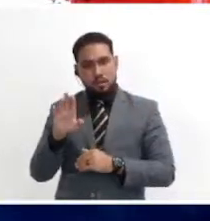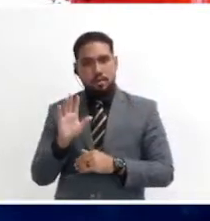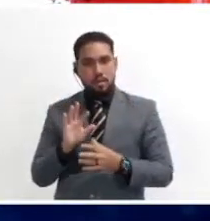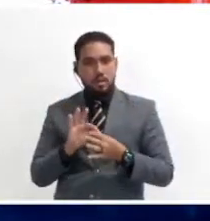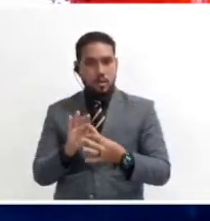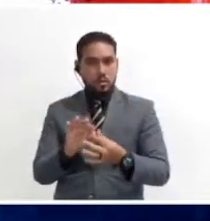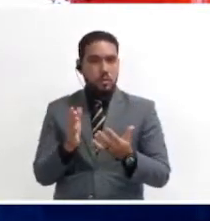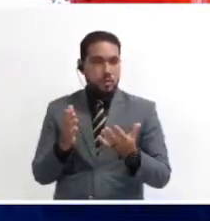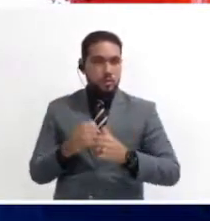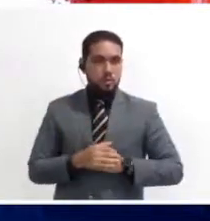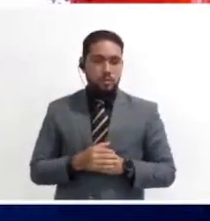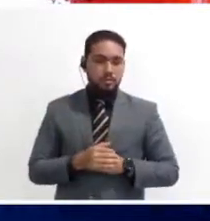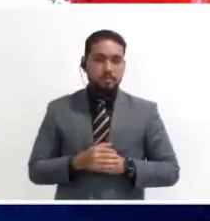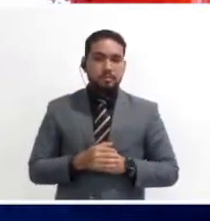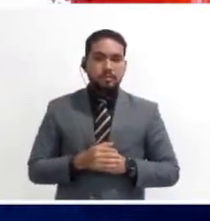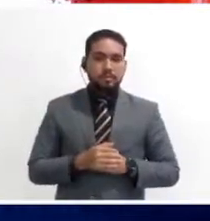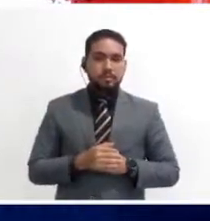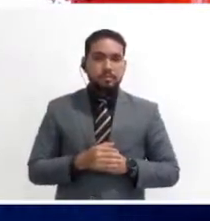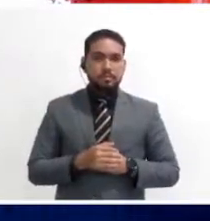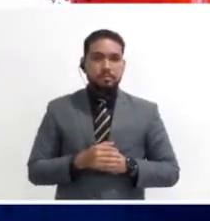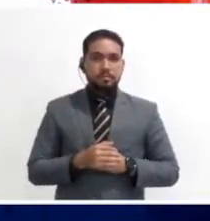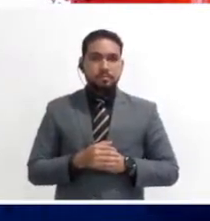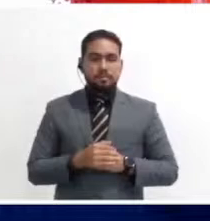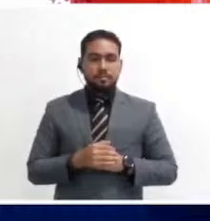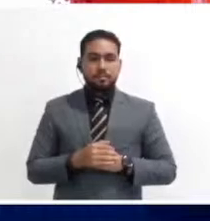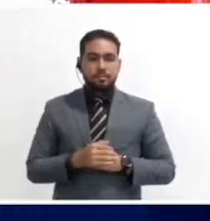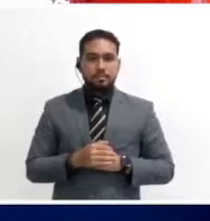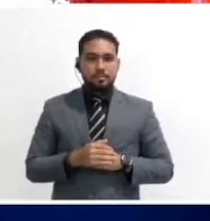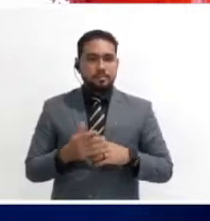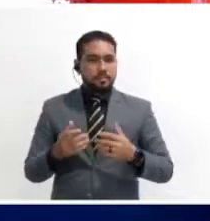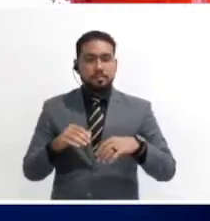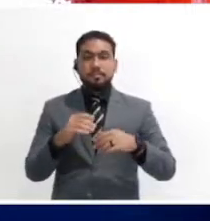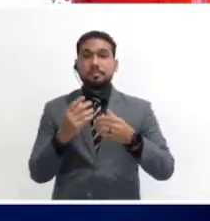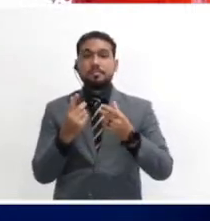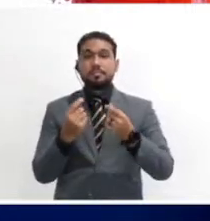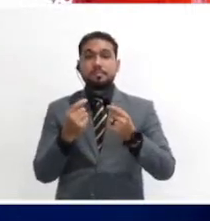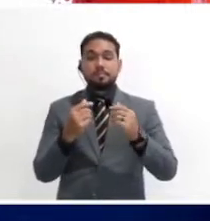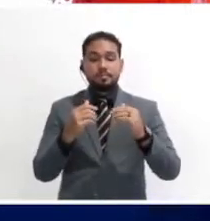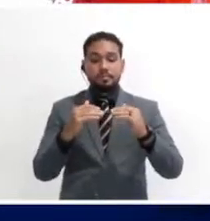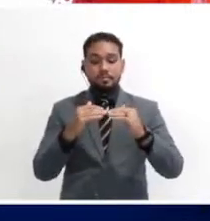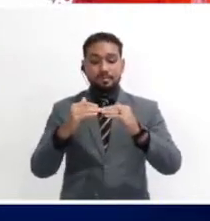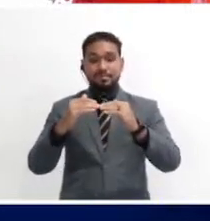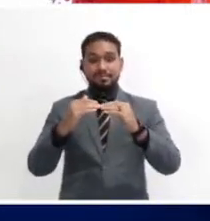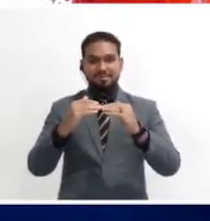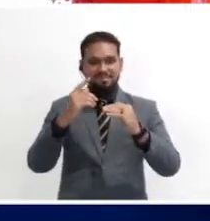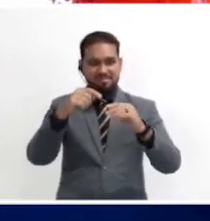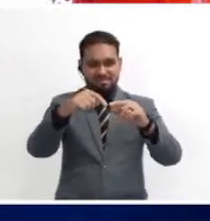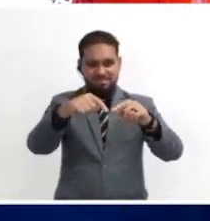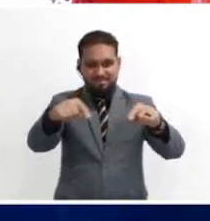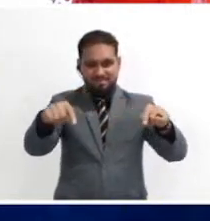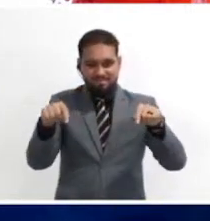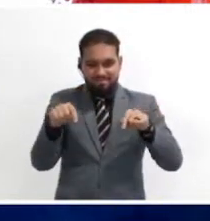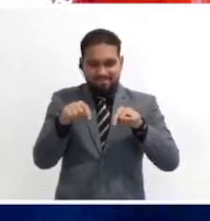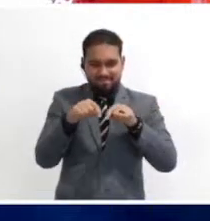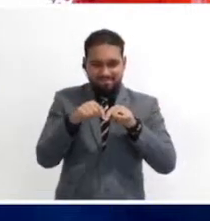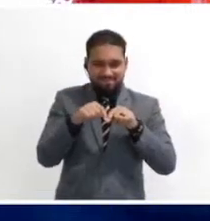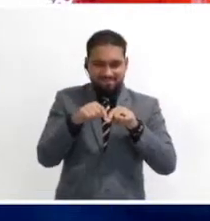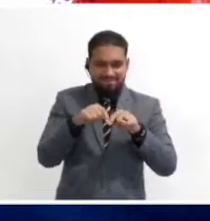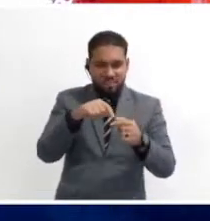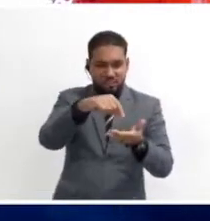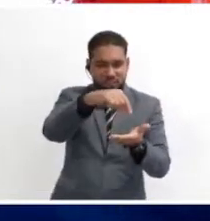mounted on or interconnected to that kind of lower substrate we fabricated.